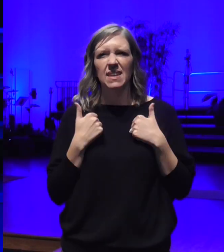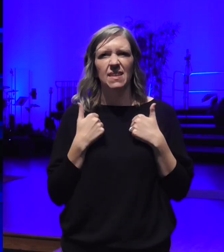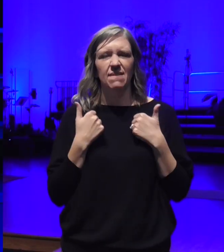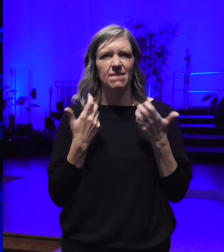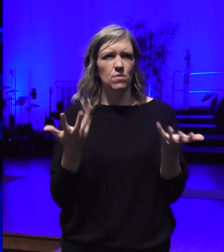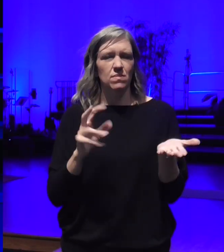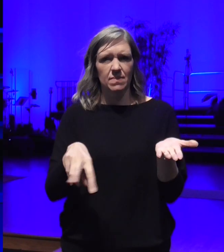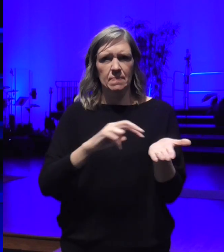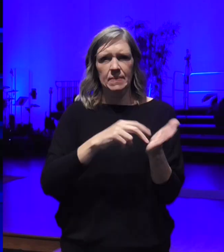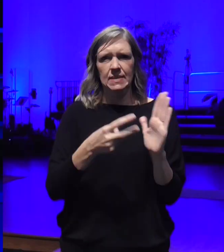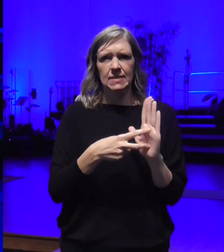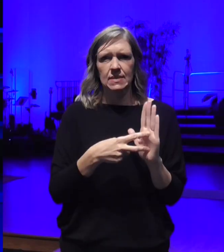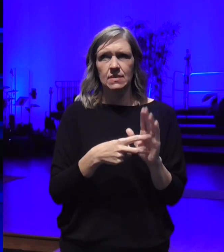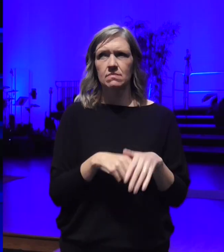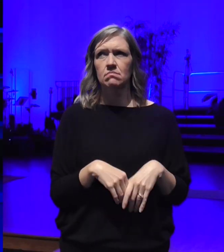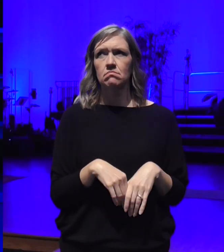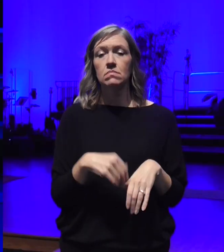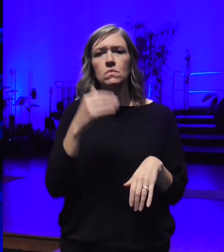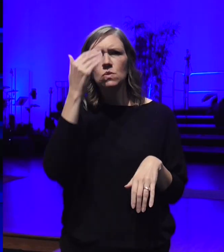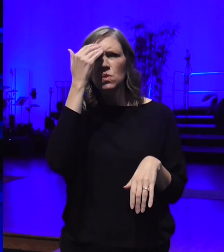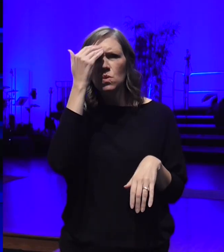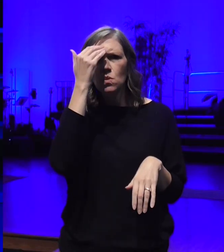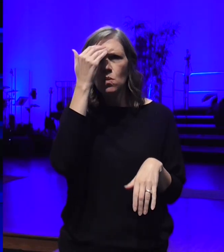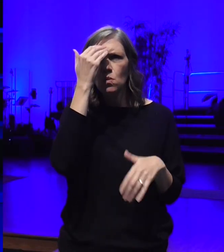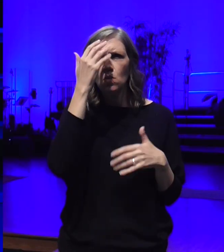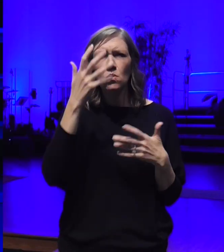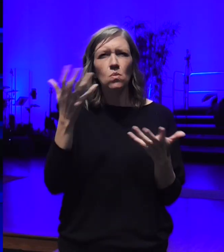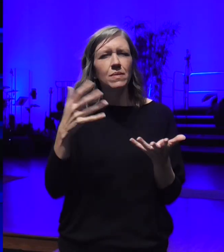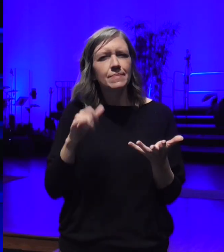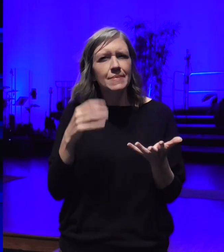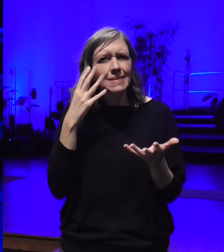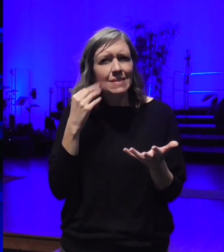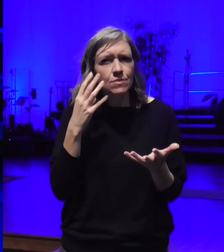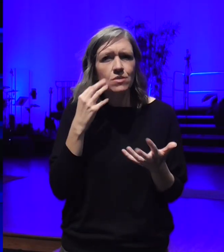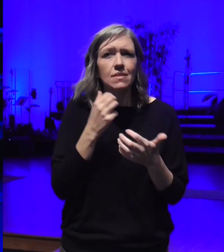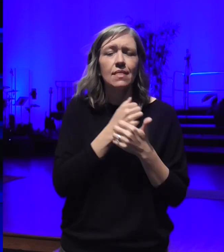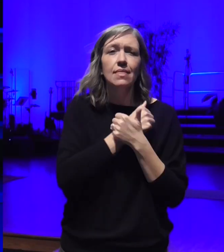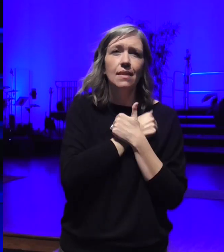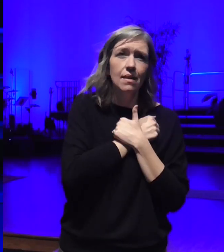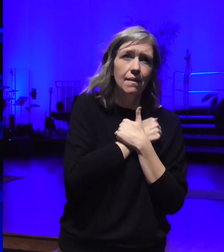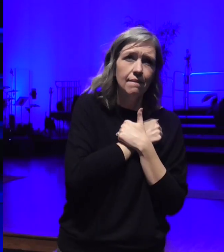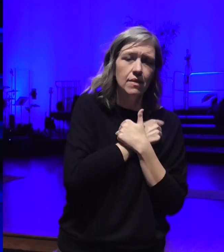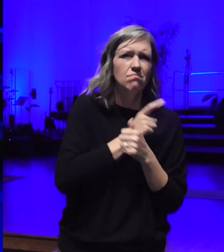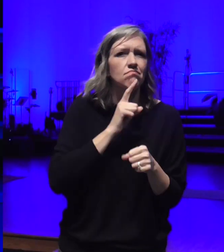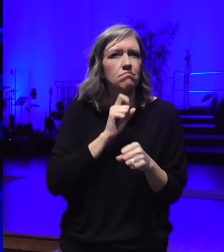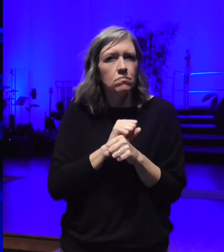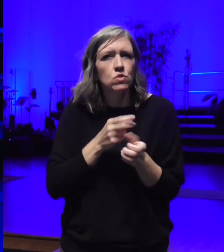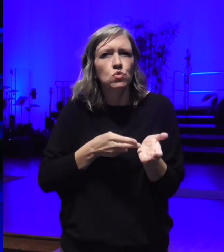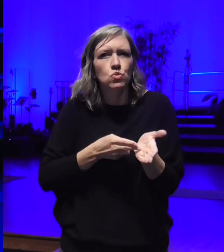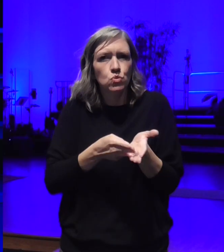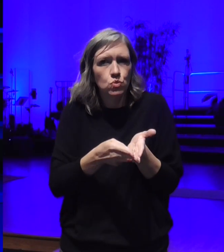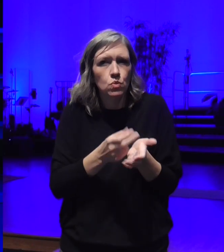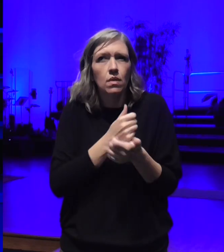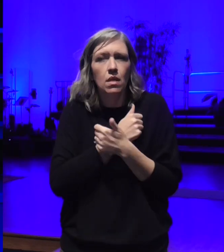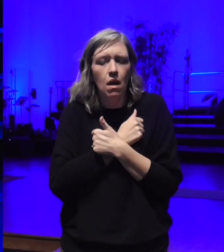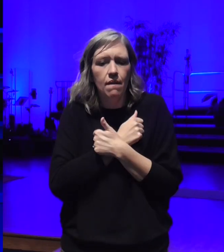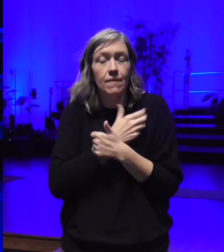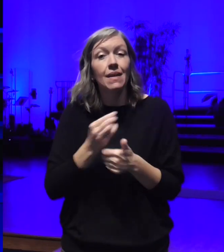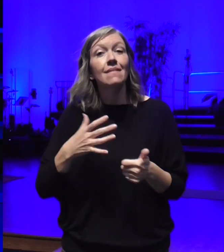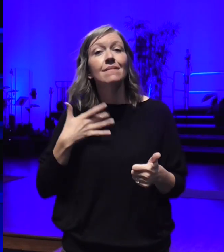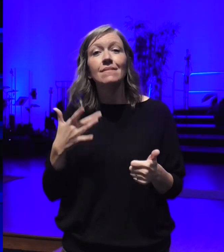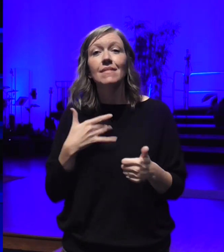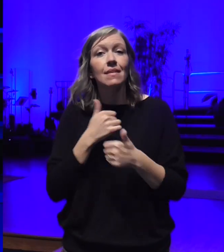this life? To know what it's like to love truly and be